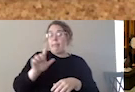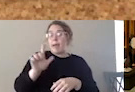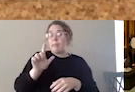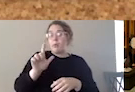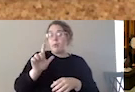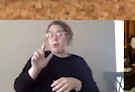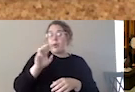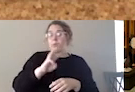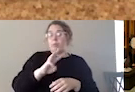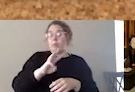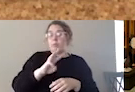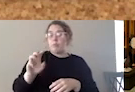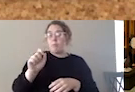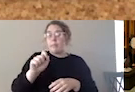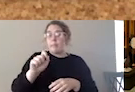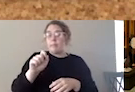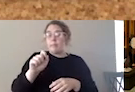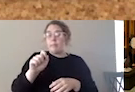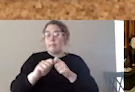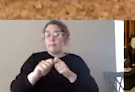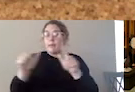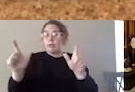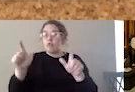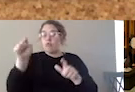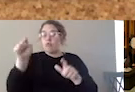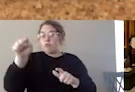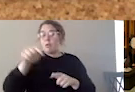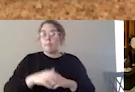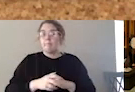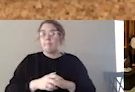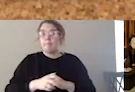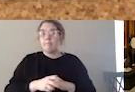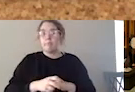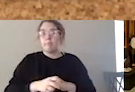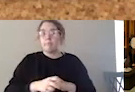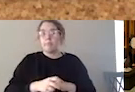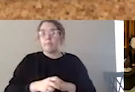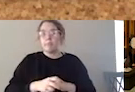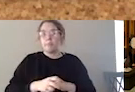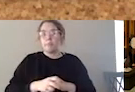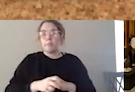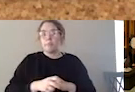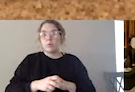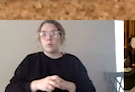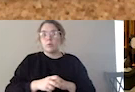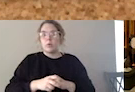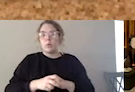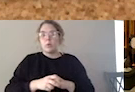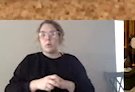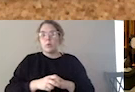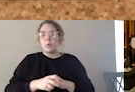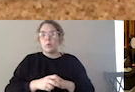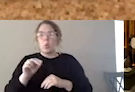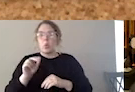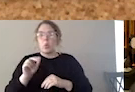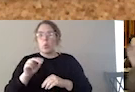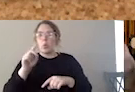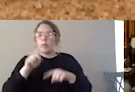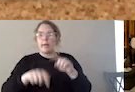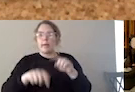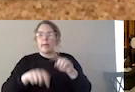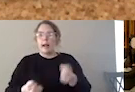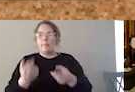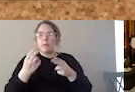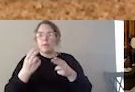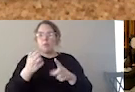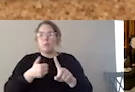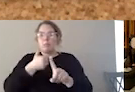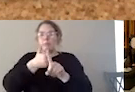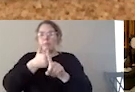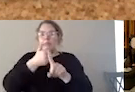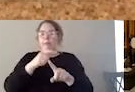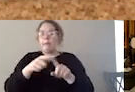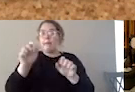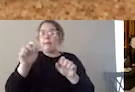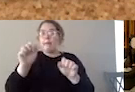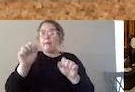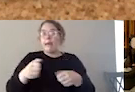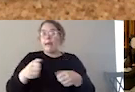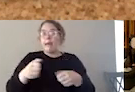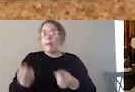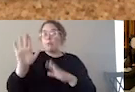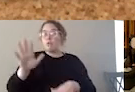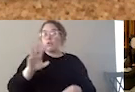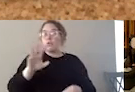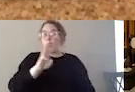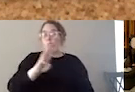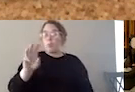it take a picture off of my website? no, you can't you can't upload it directly into Twinery, but you can upload it to your website. So But it's what's your already on website?